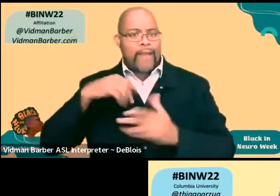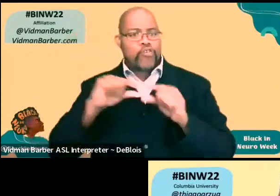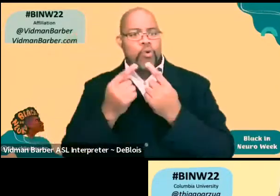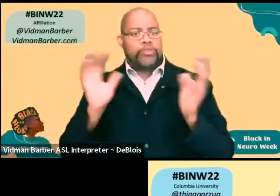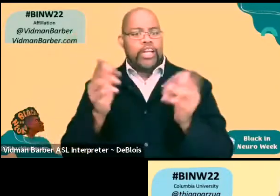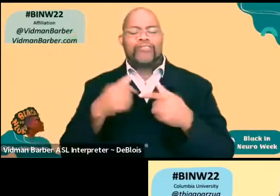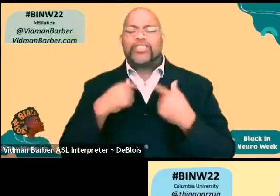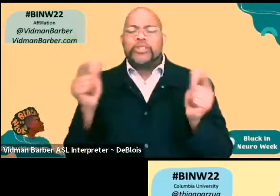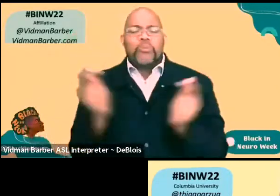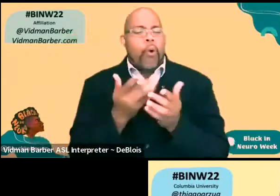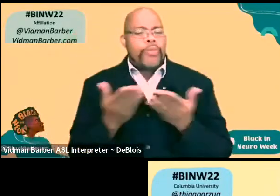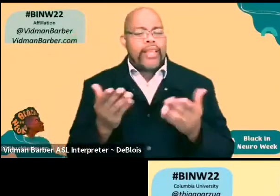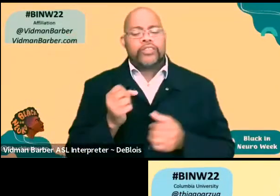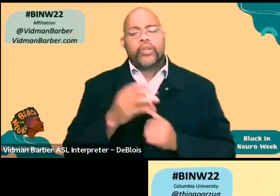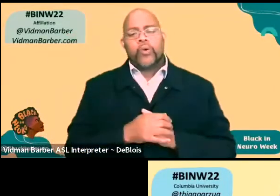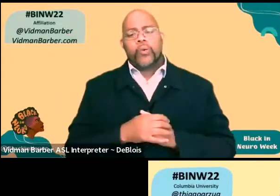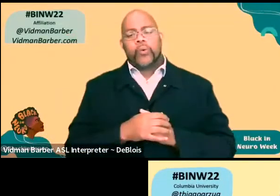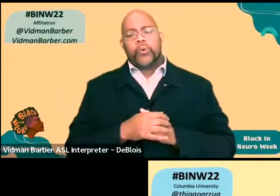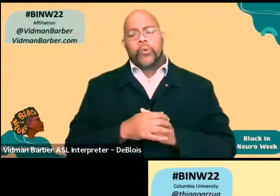very small thing. And so